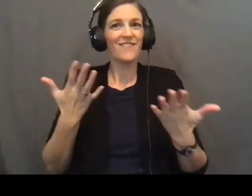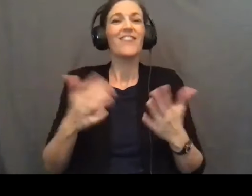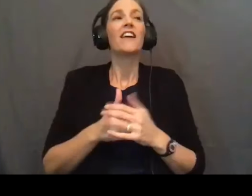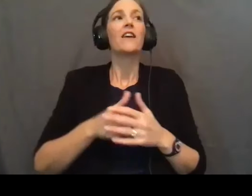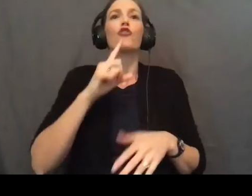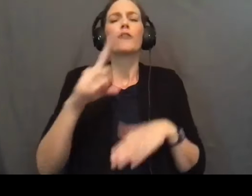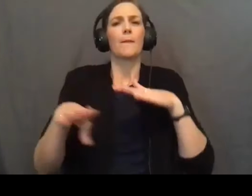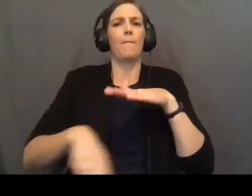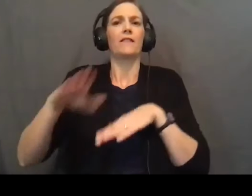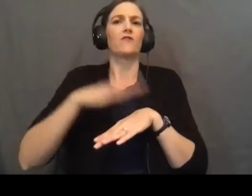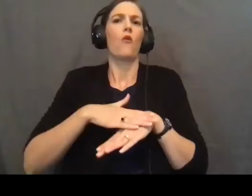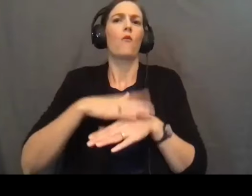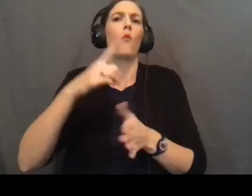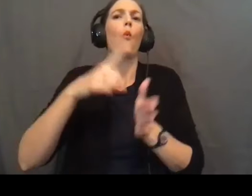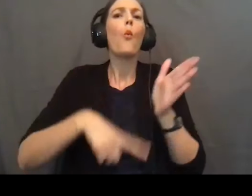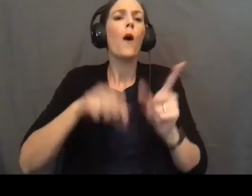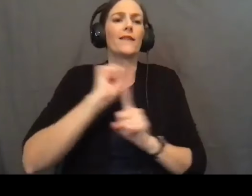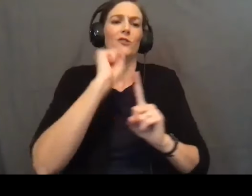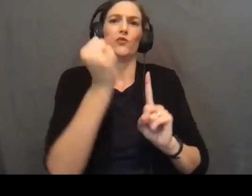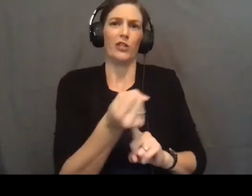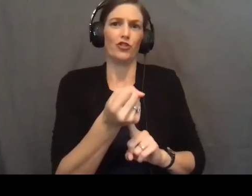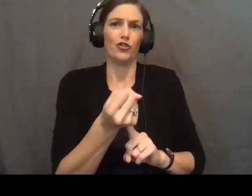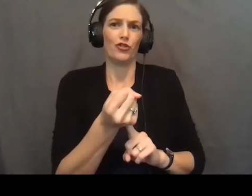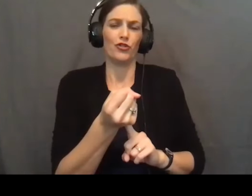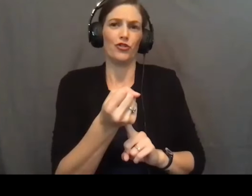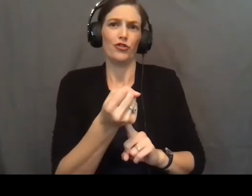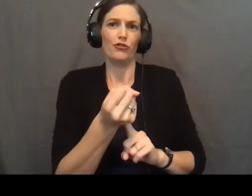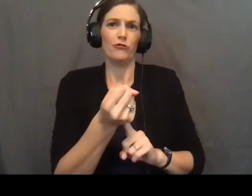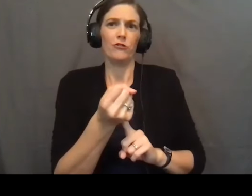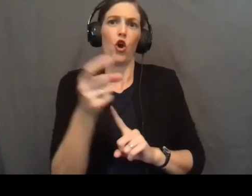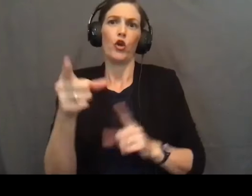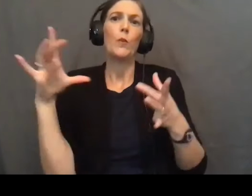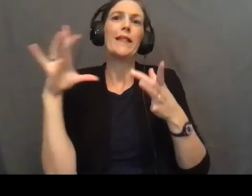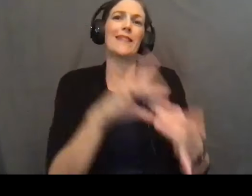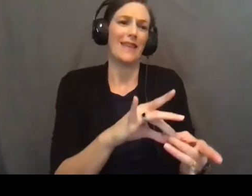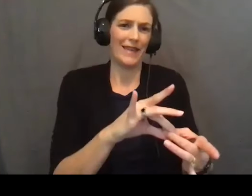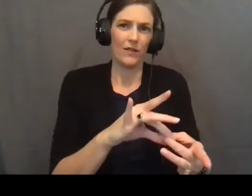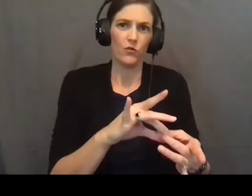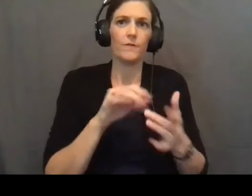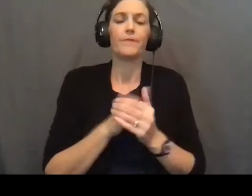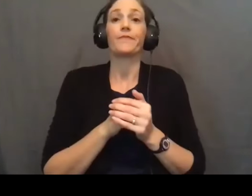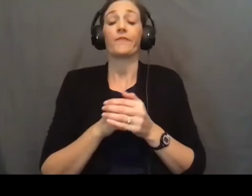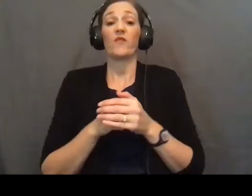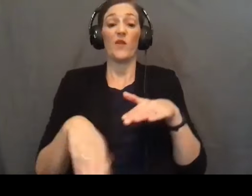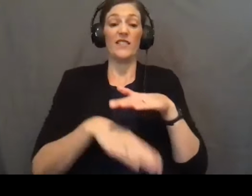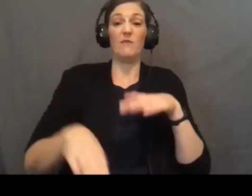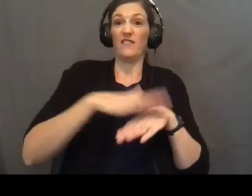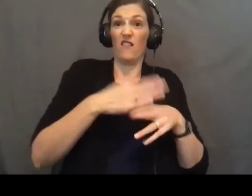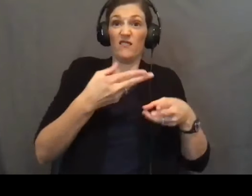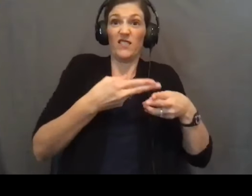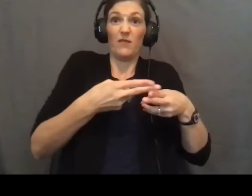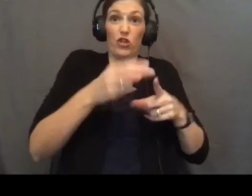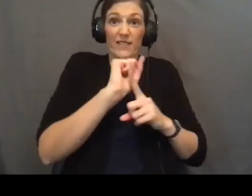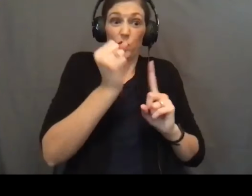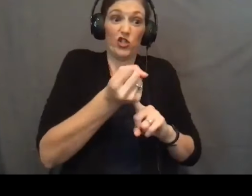really based on what circumstances are surfacing them. And when they're based on the temporal circumstances of this